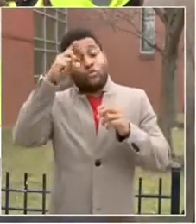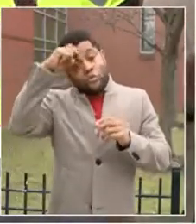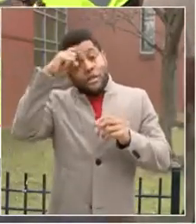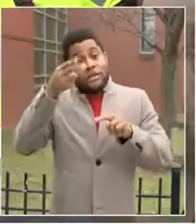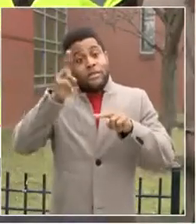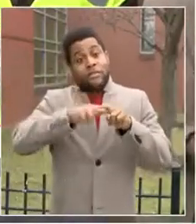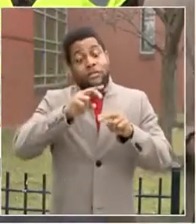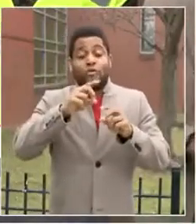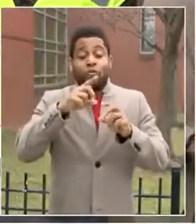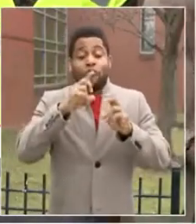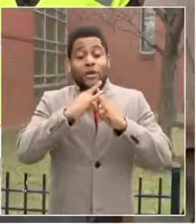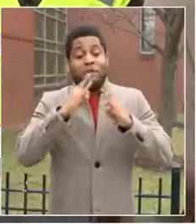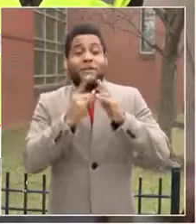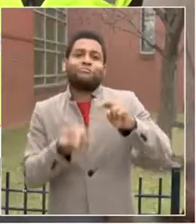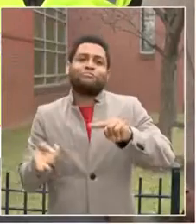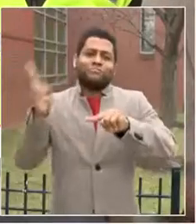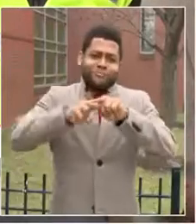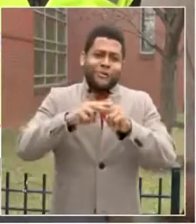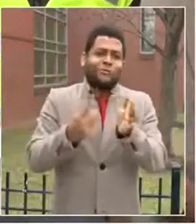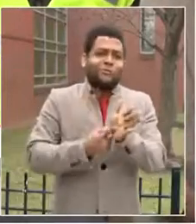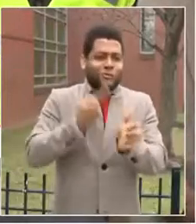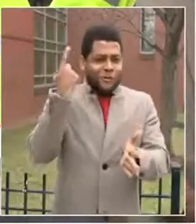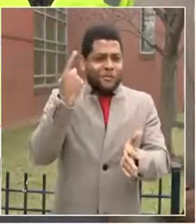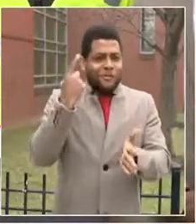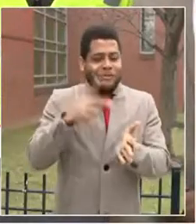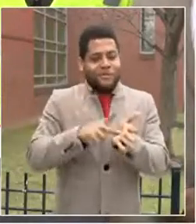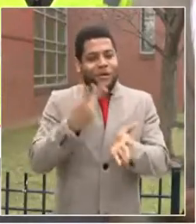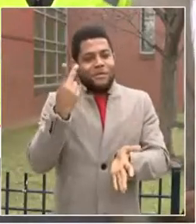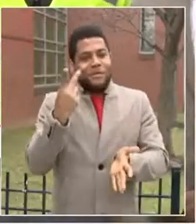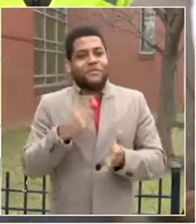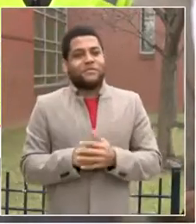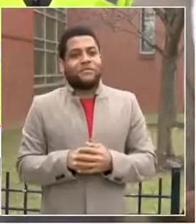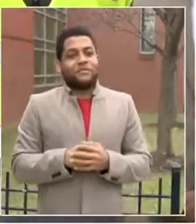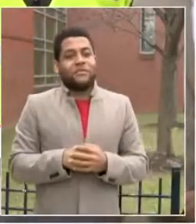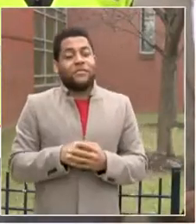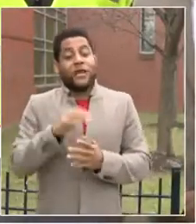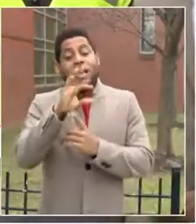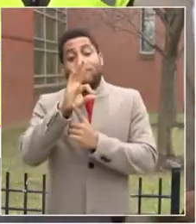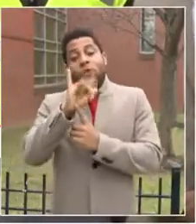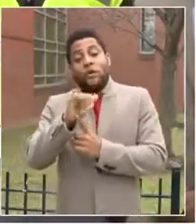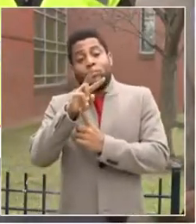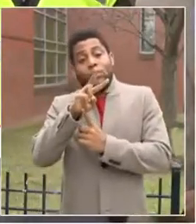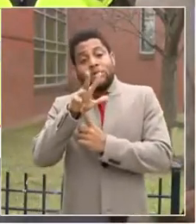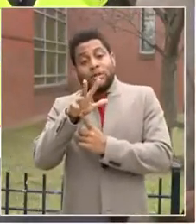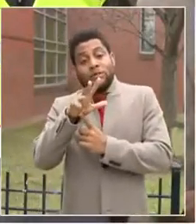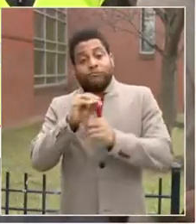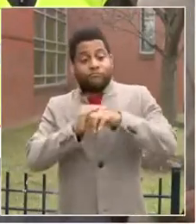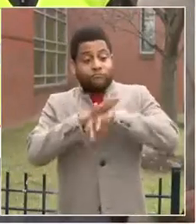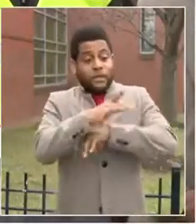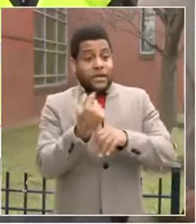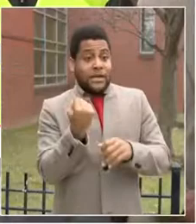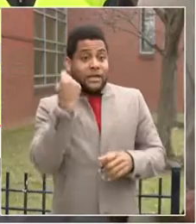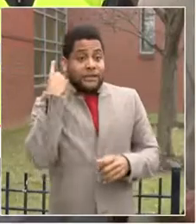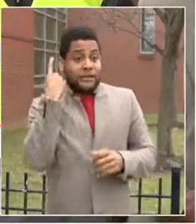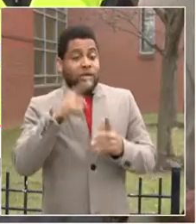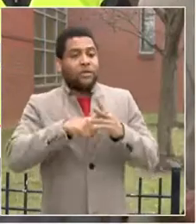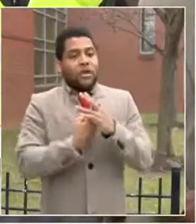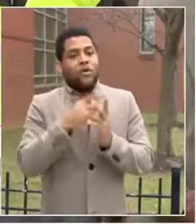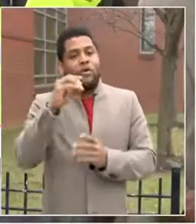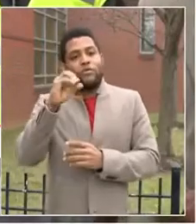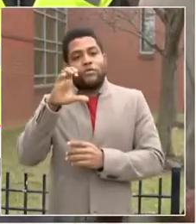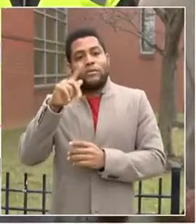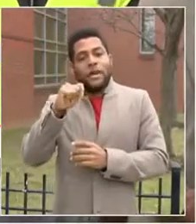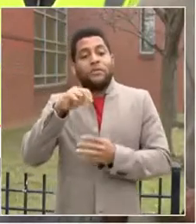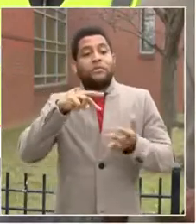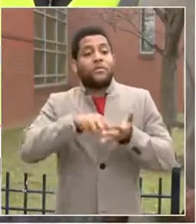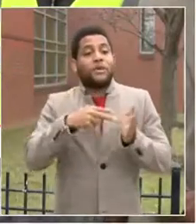So while this is the F23 budget that affects next year, starting in October, we will have a